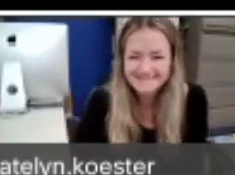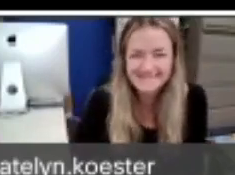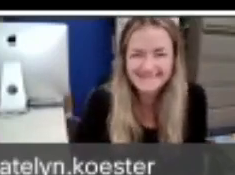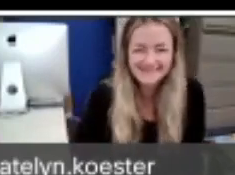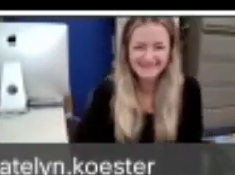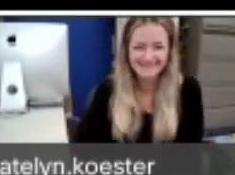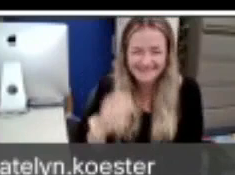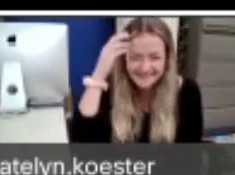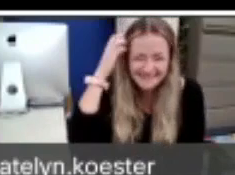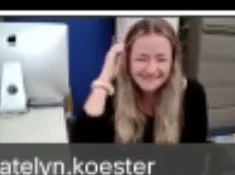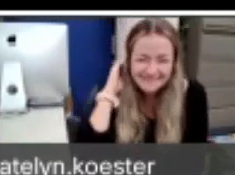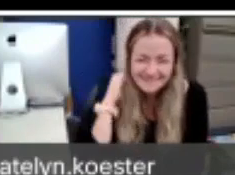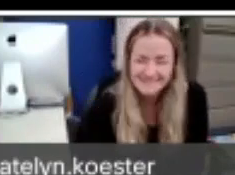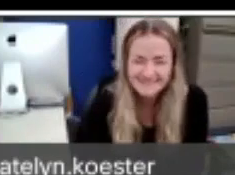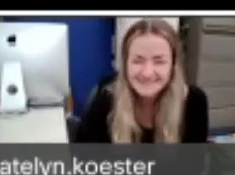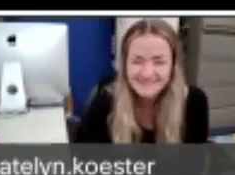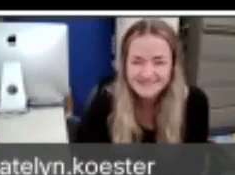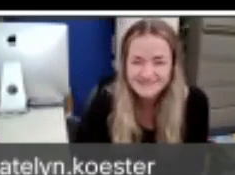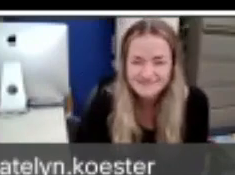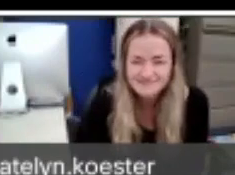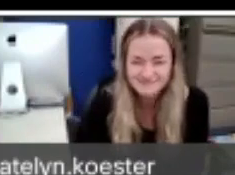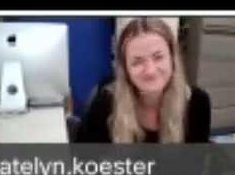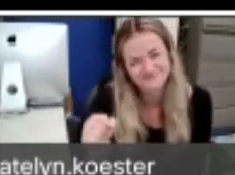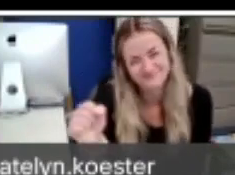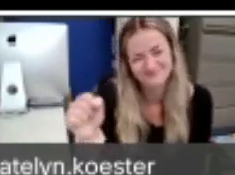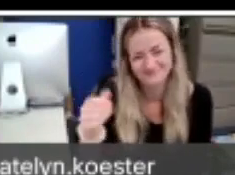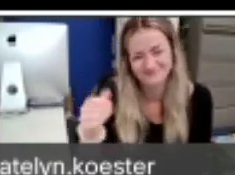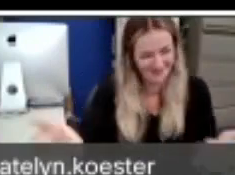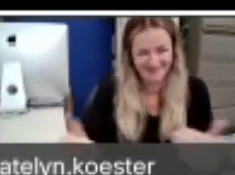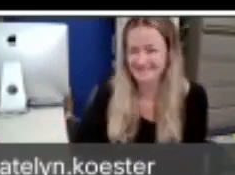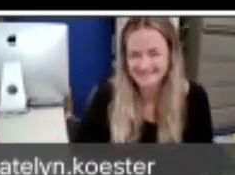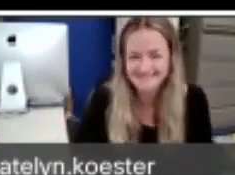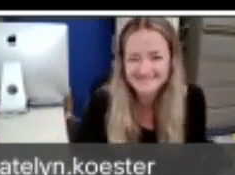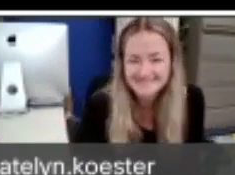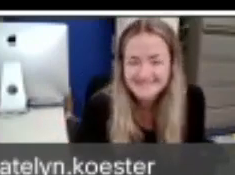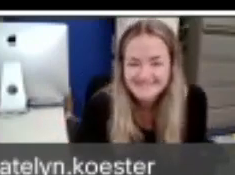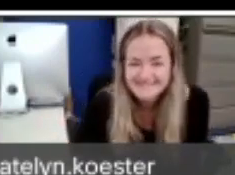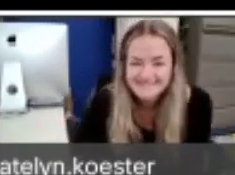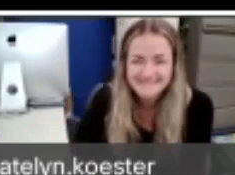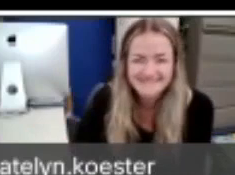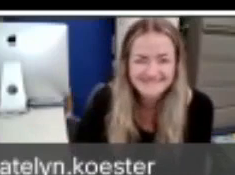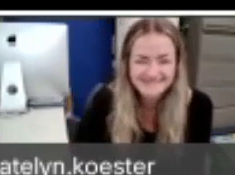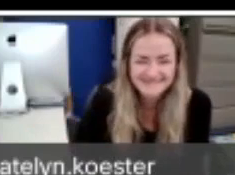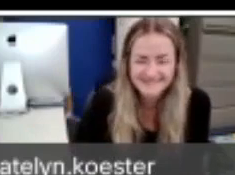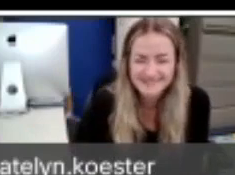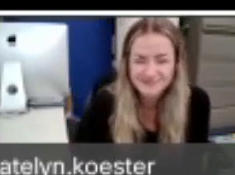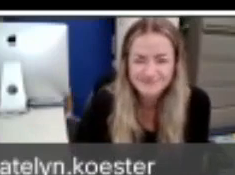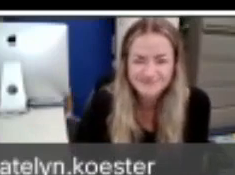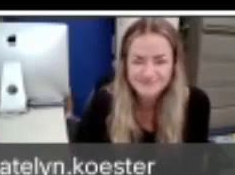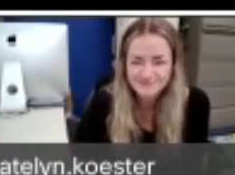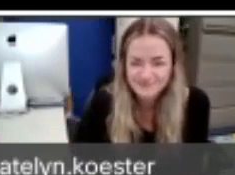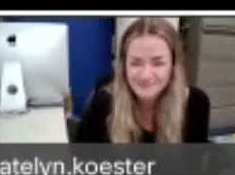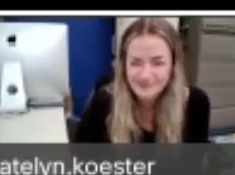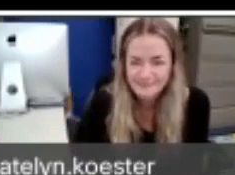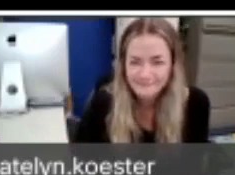Of course, go ahead. Technically, so I have to step out of my role as the interpreter. I learned sign because my mother